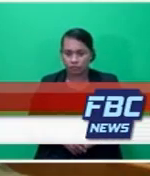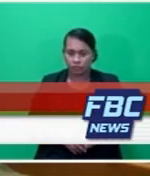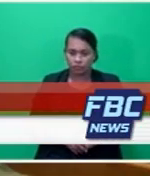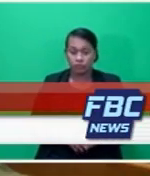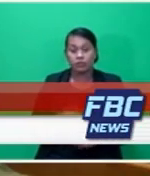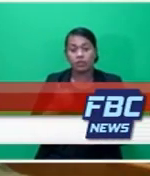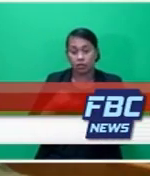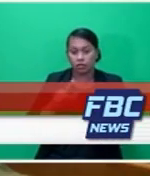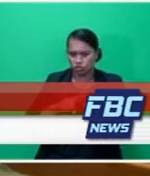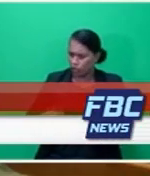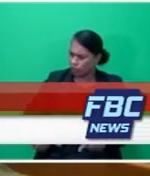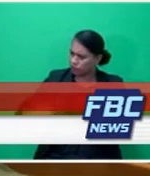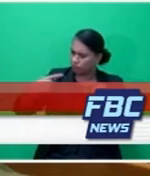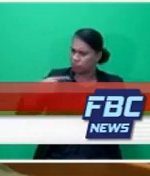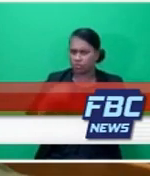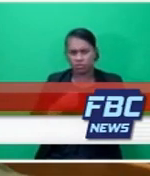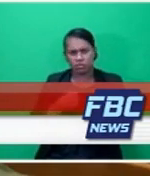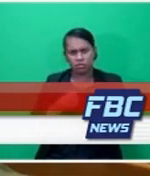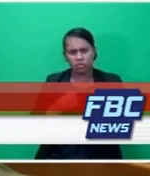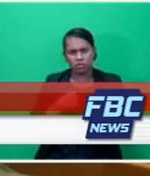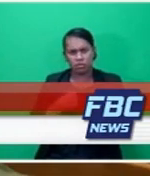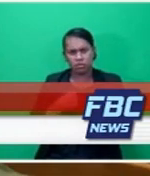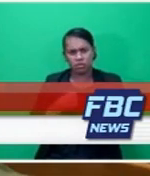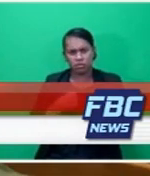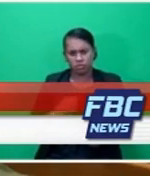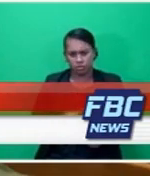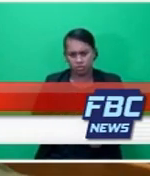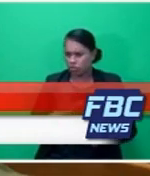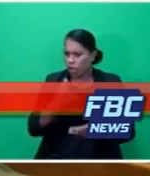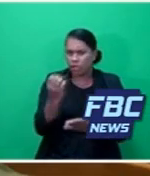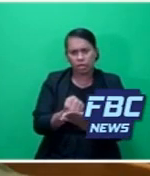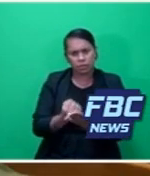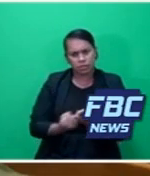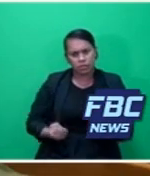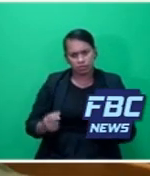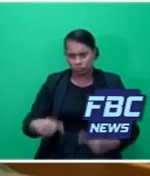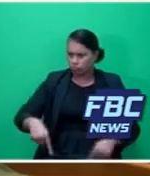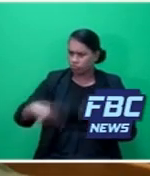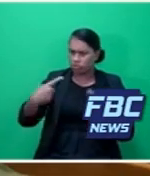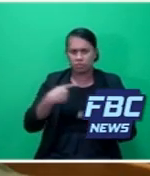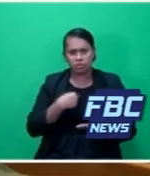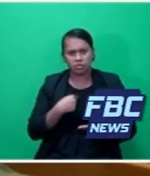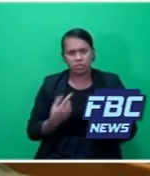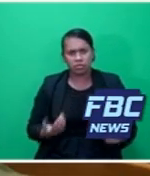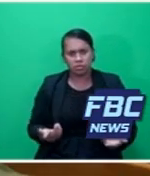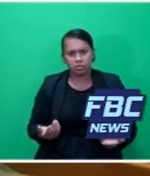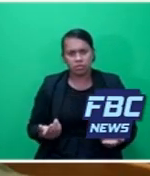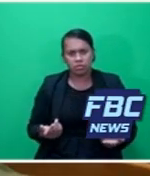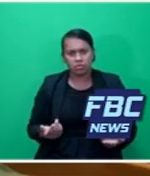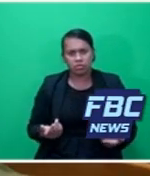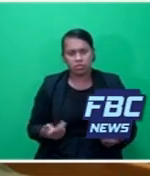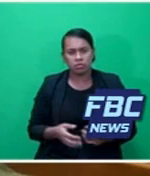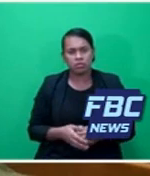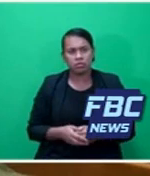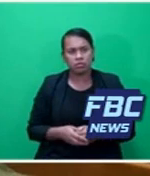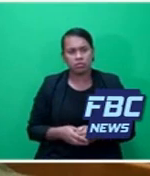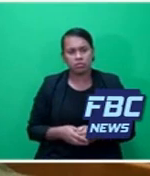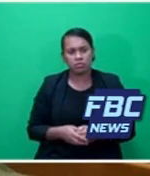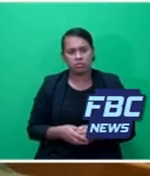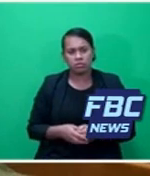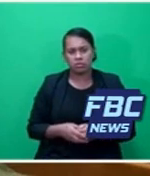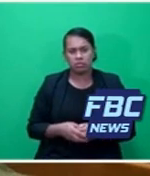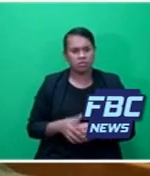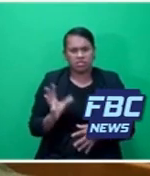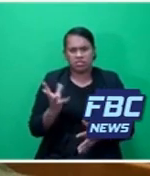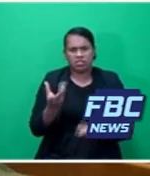me in the last in his statement about the institution that supported me,